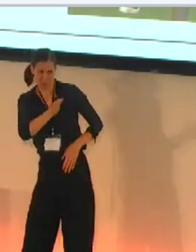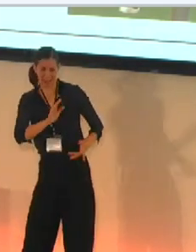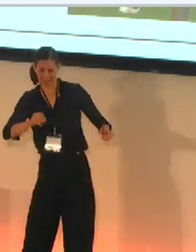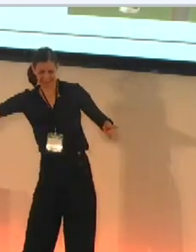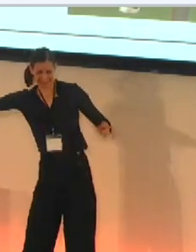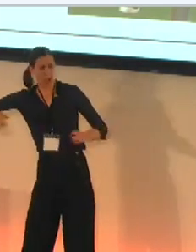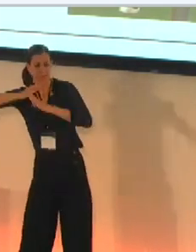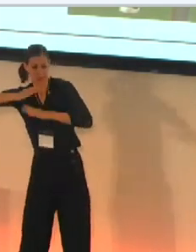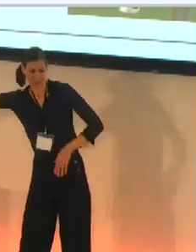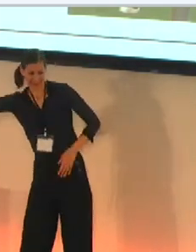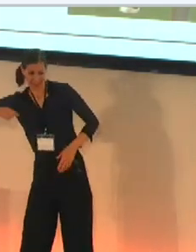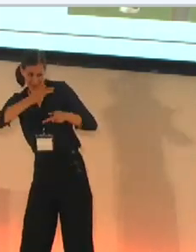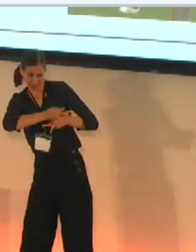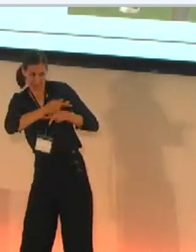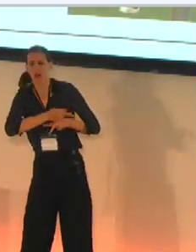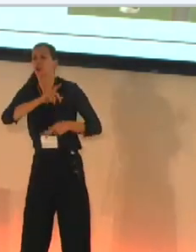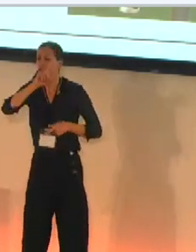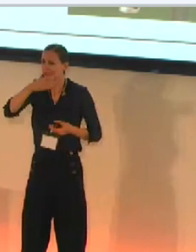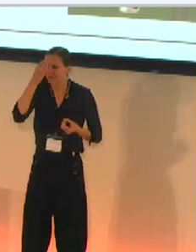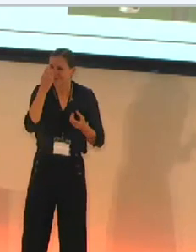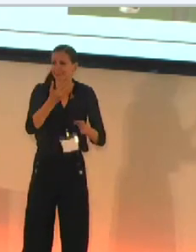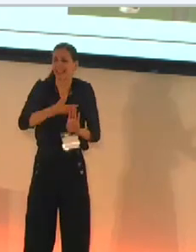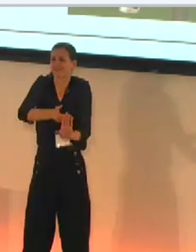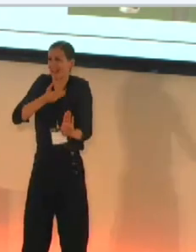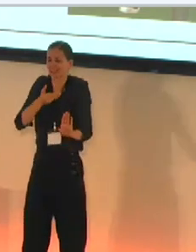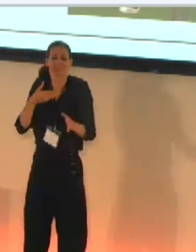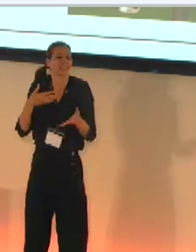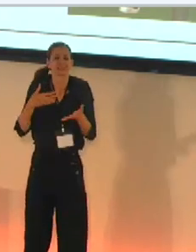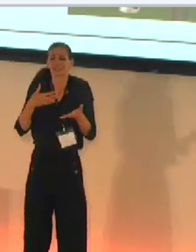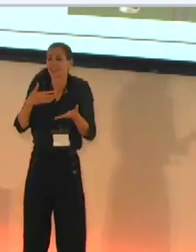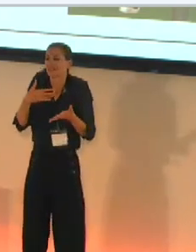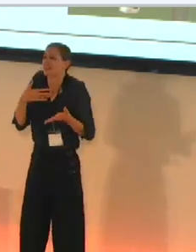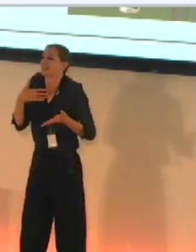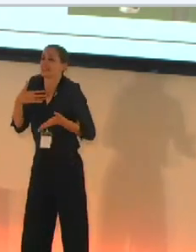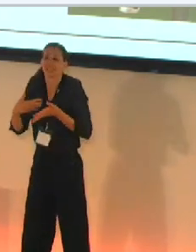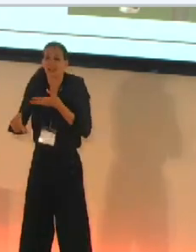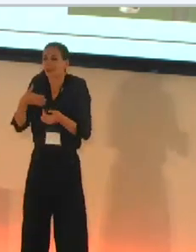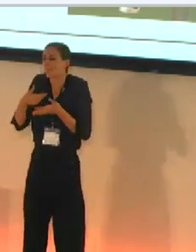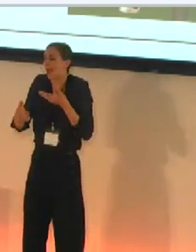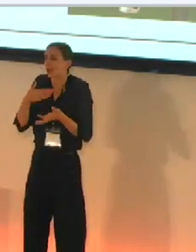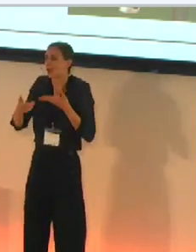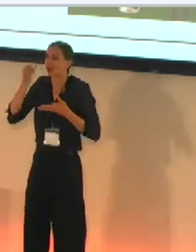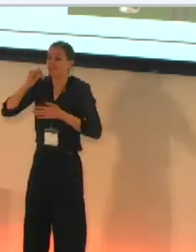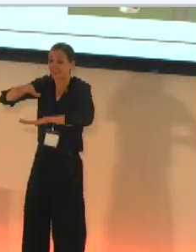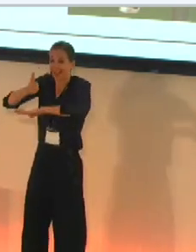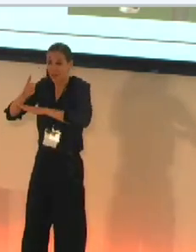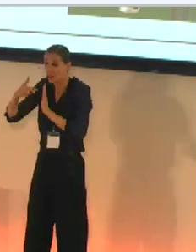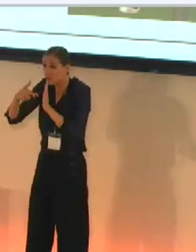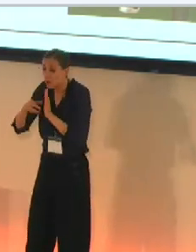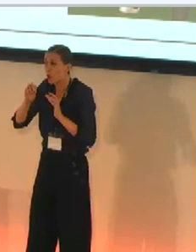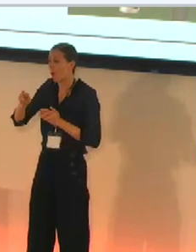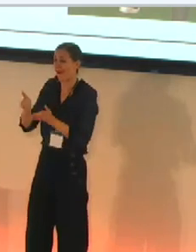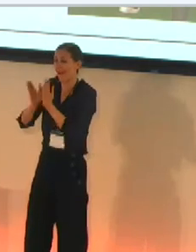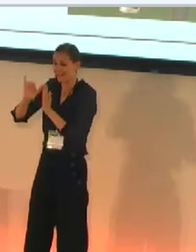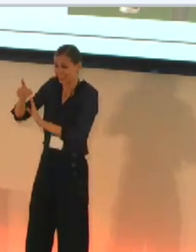be information that should be given to them in advance, regardless of how much initiative they want the guide to take in the experience, regardless of whether they've asked for it or